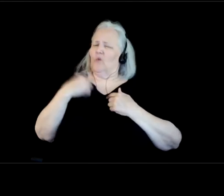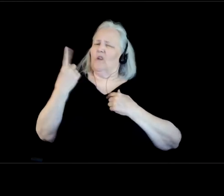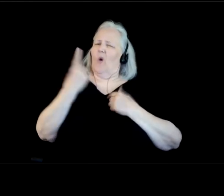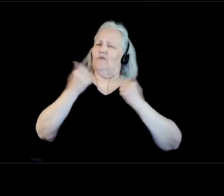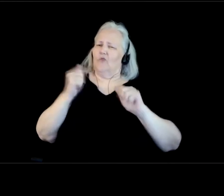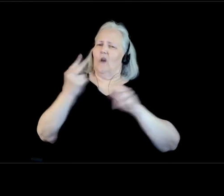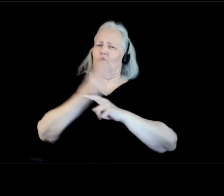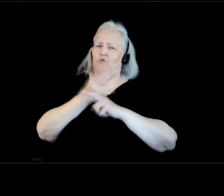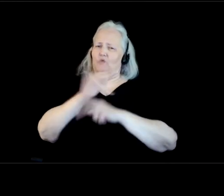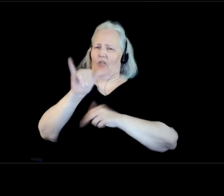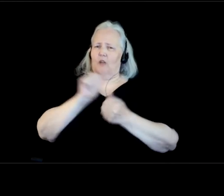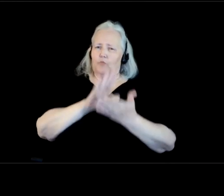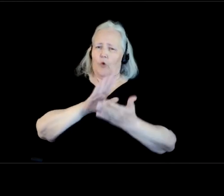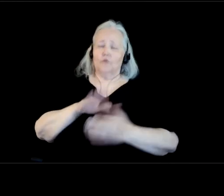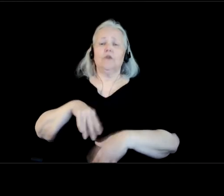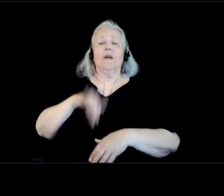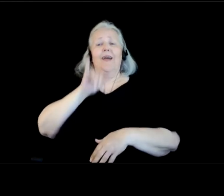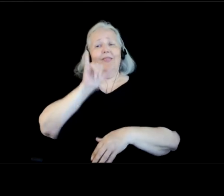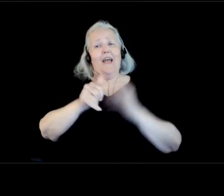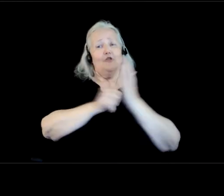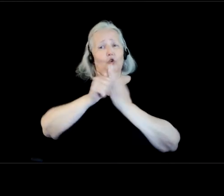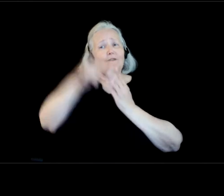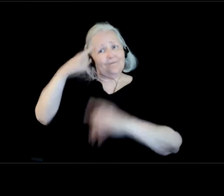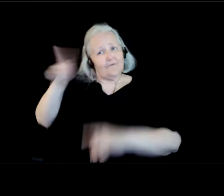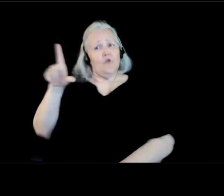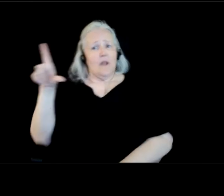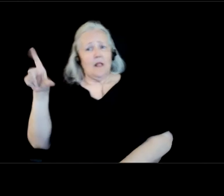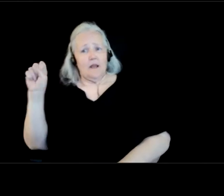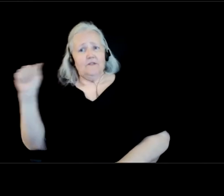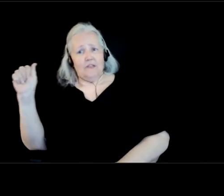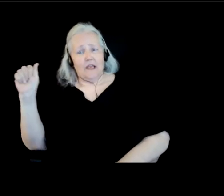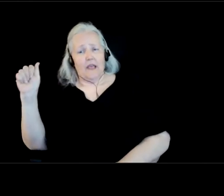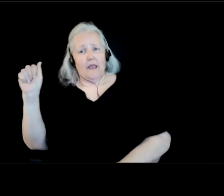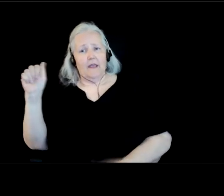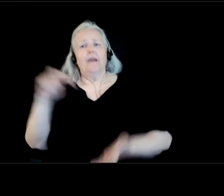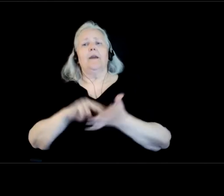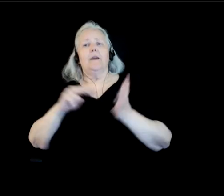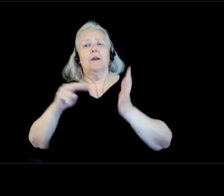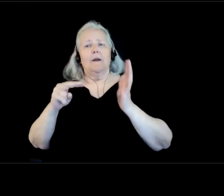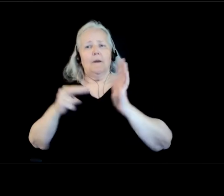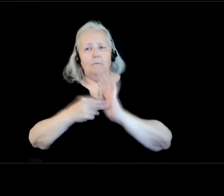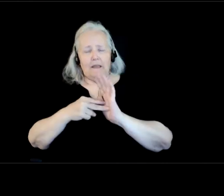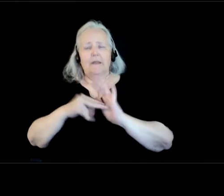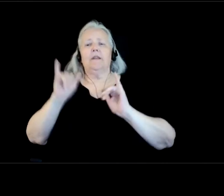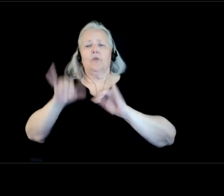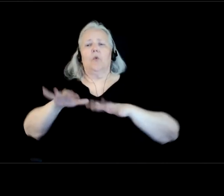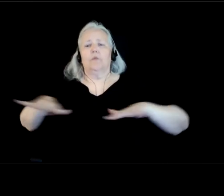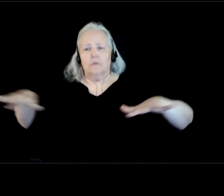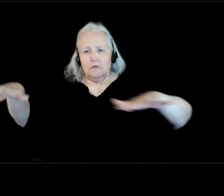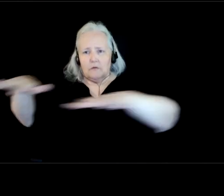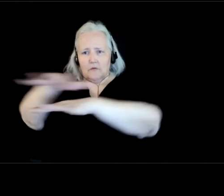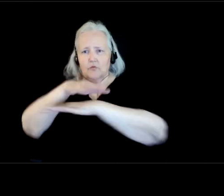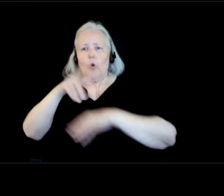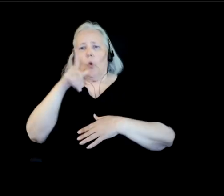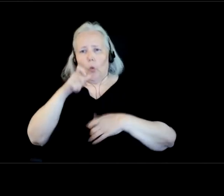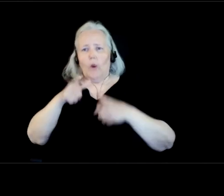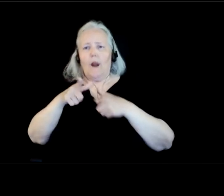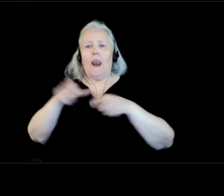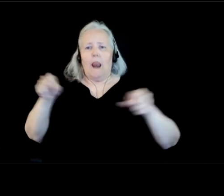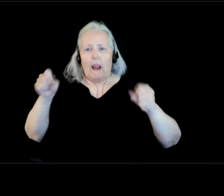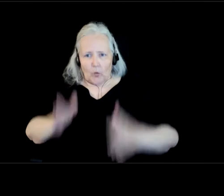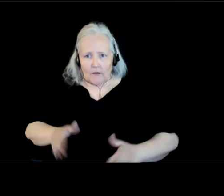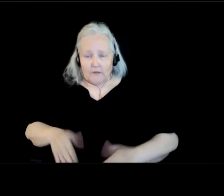society. And with that society, I don't necessarily mean the organization of the community of people who are linguists. And the contents of